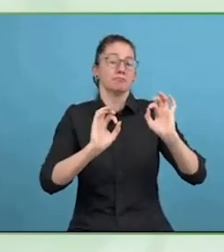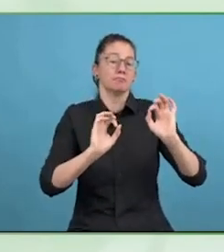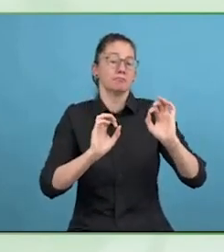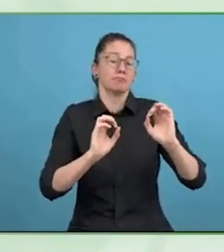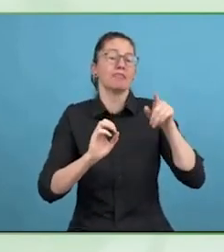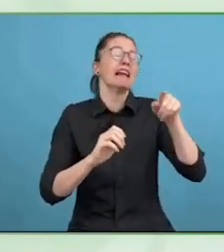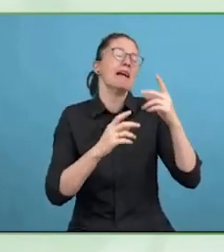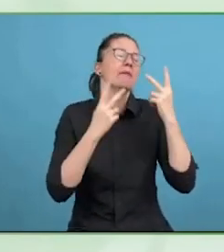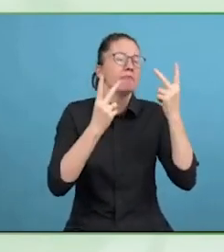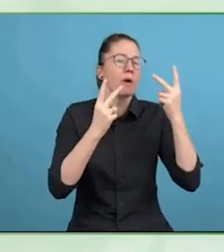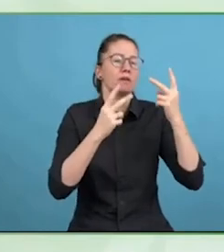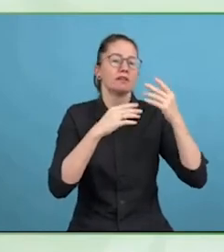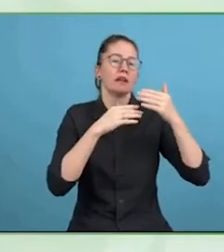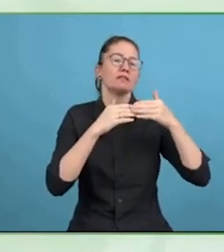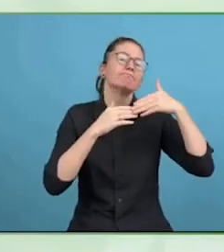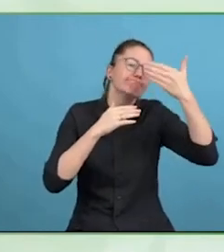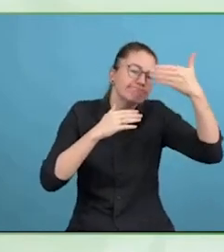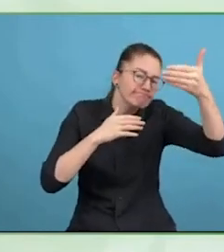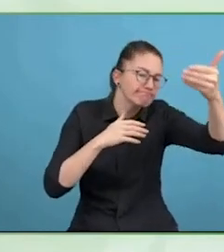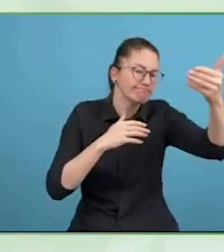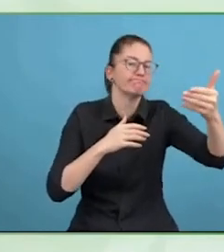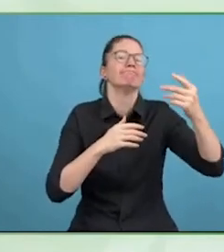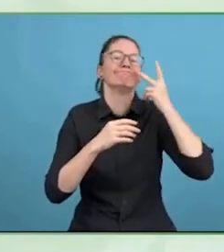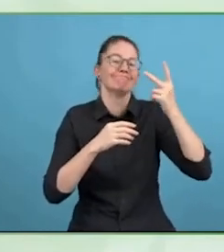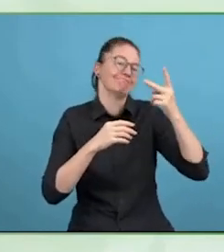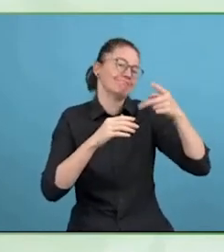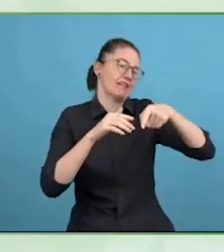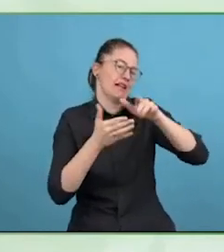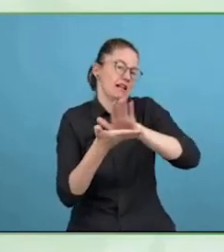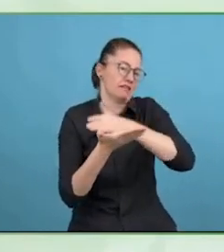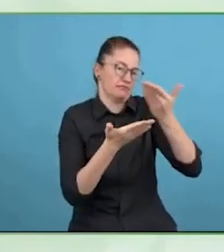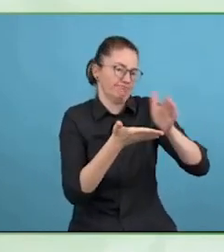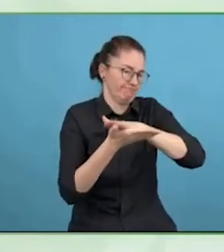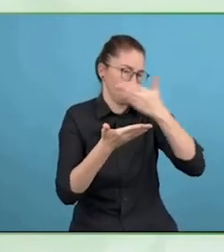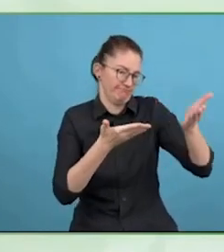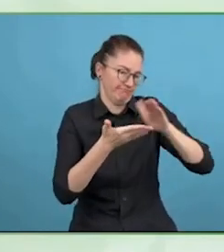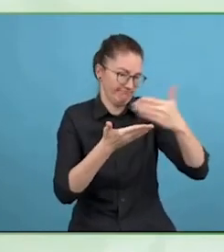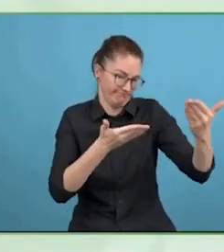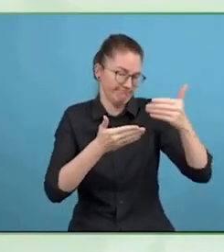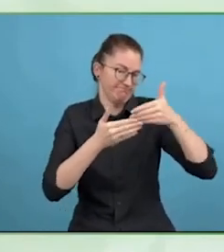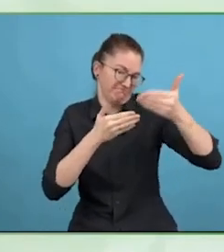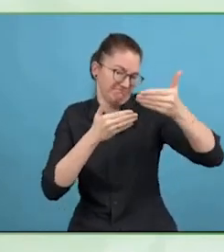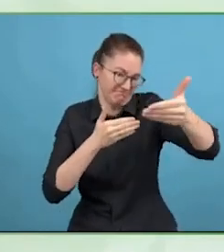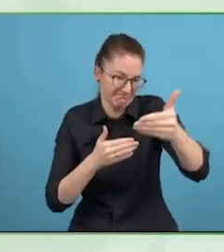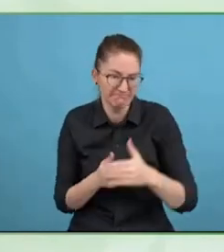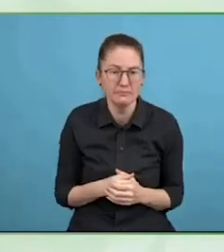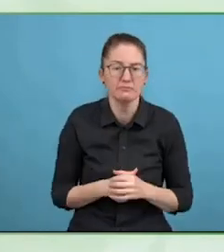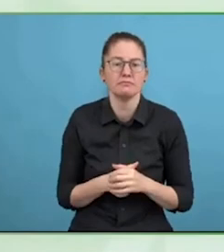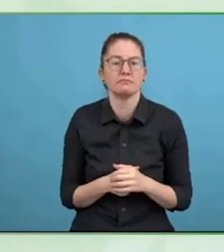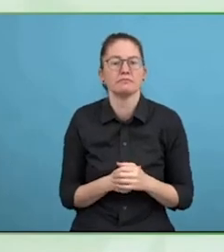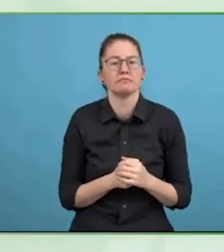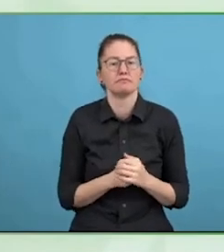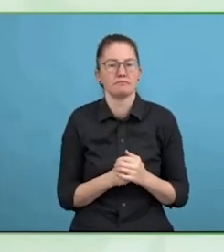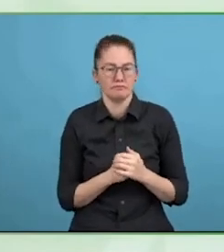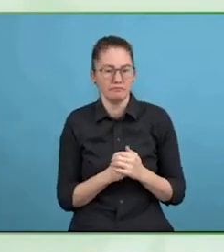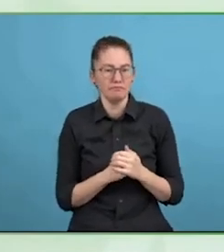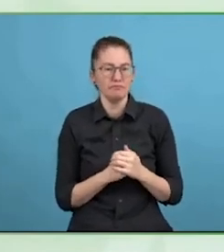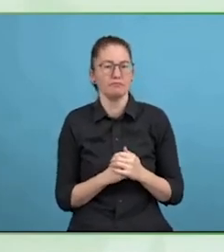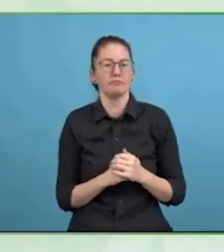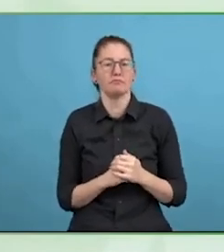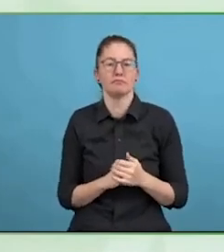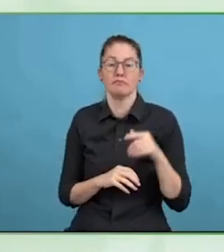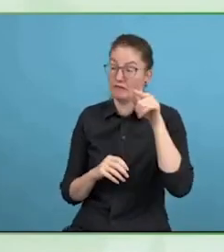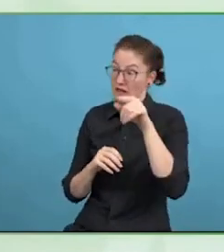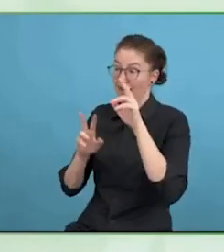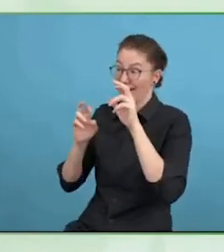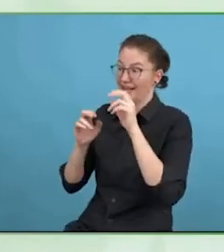this and they can share their experiences on participation. They can ask questions, they can share events related to the